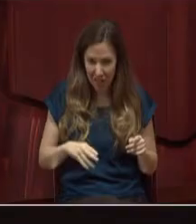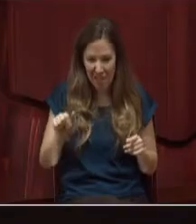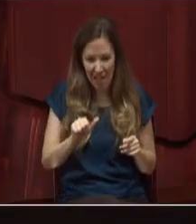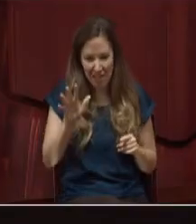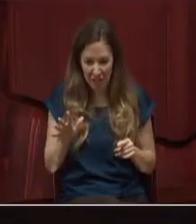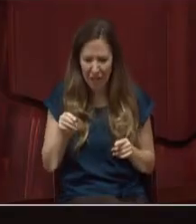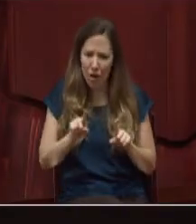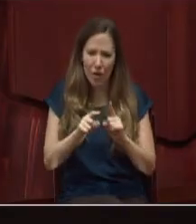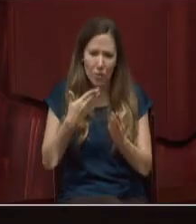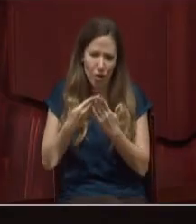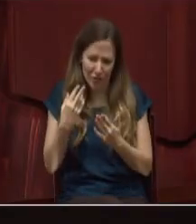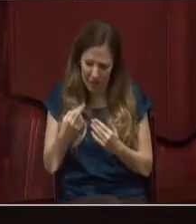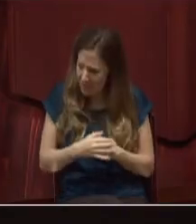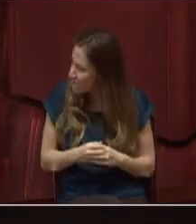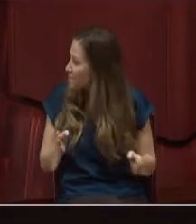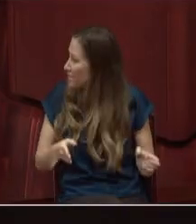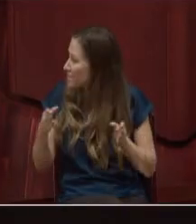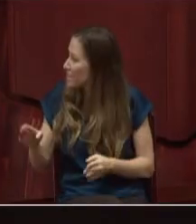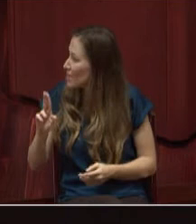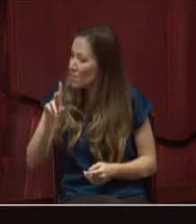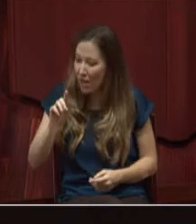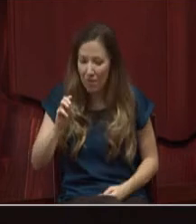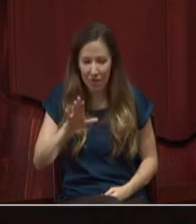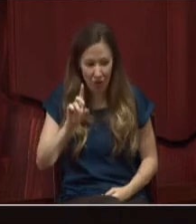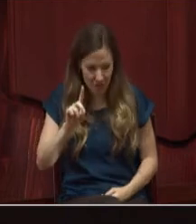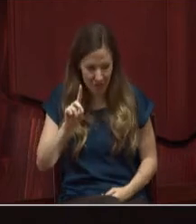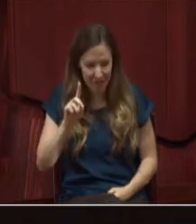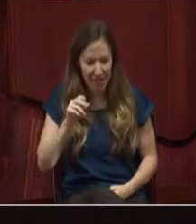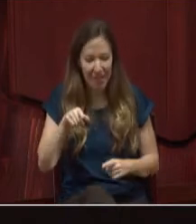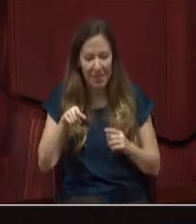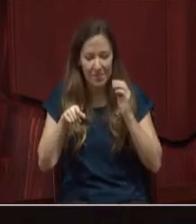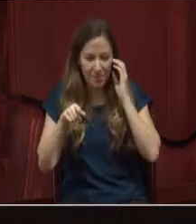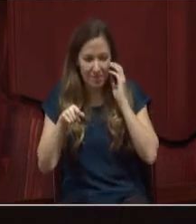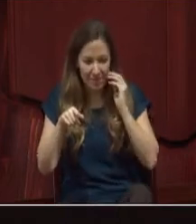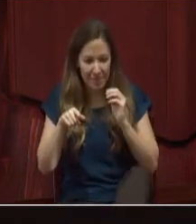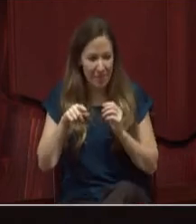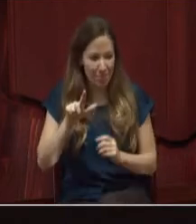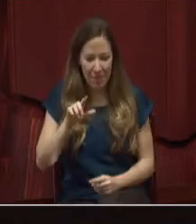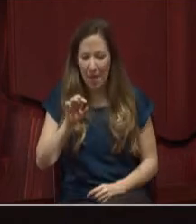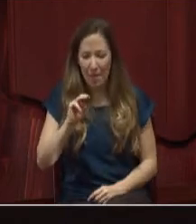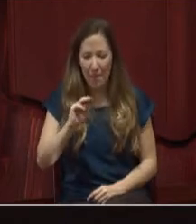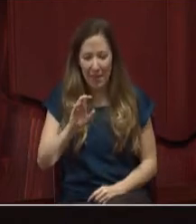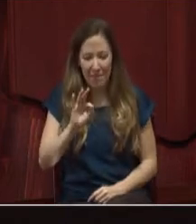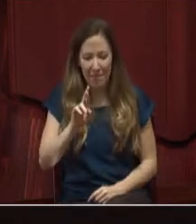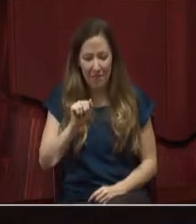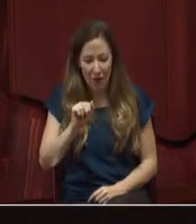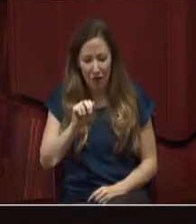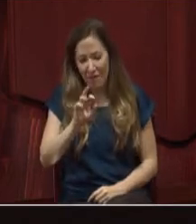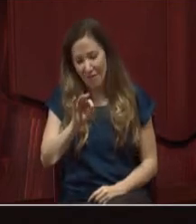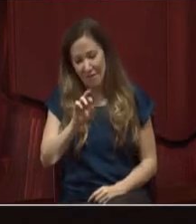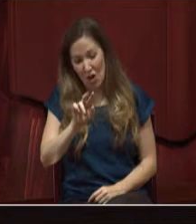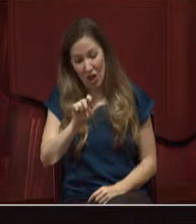Bud McFarlane. Bud was a Vietnam veteran and Marine Corps officer. He came to Kissinger's staff in 1971,